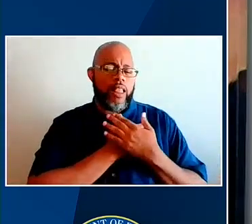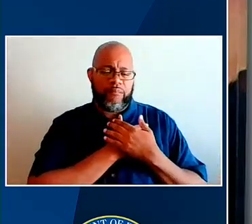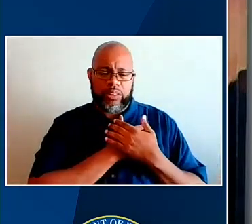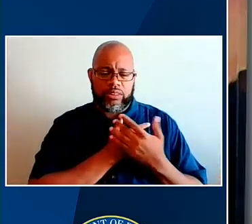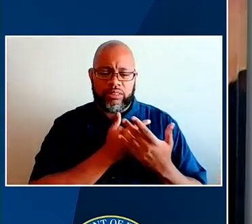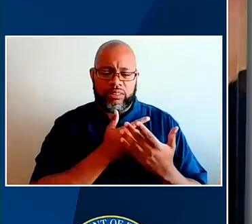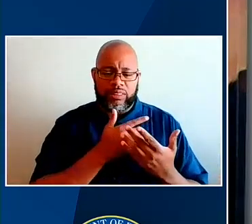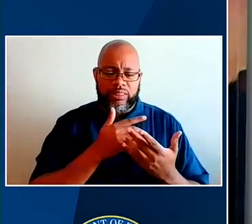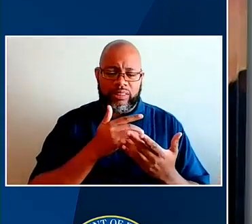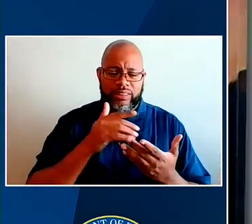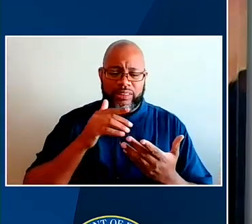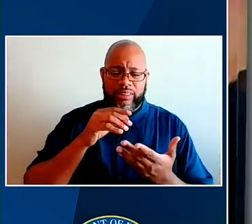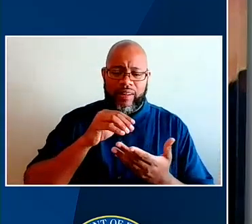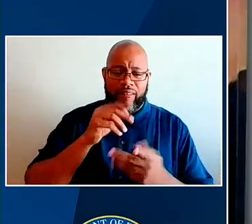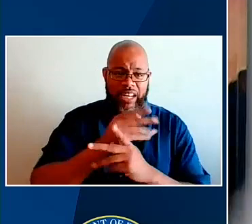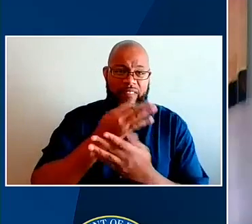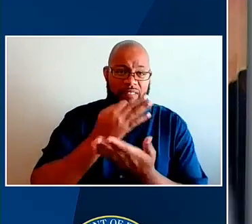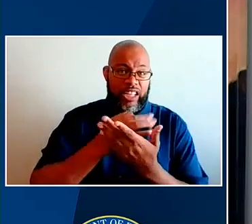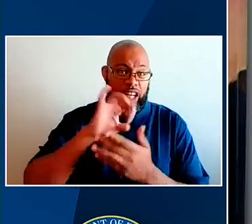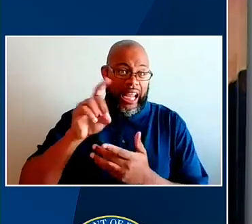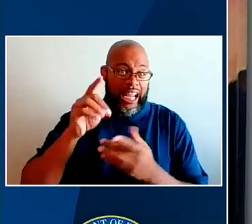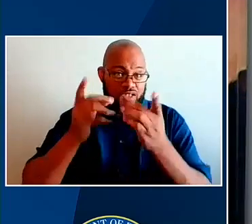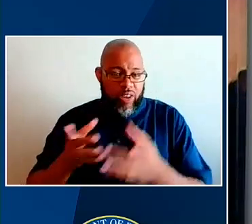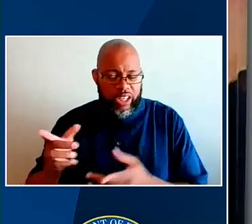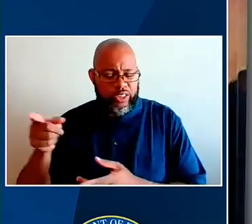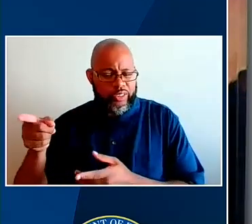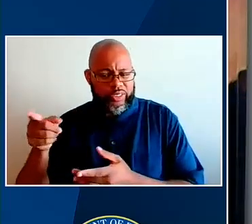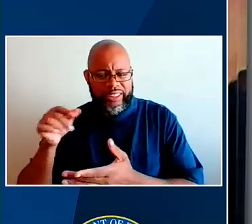financial aid director, like what was the,